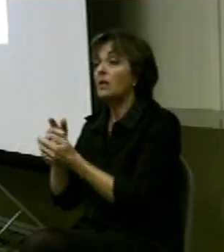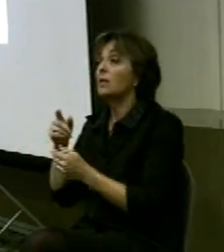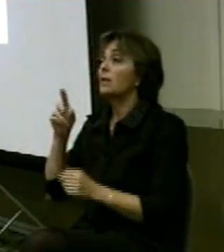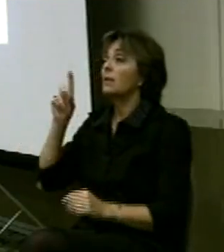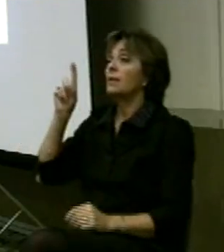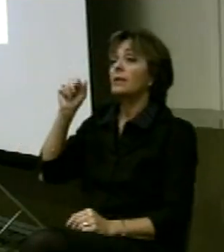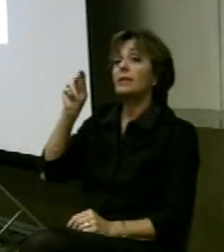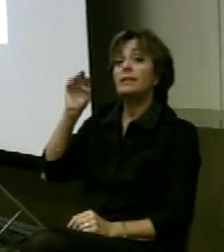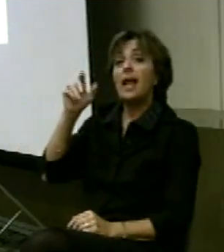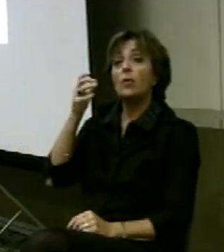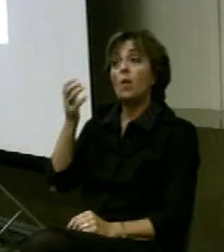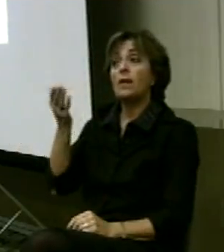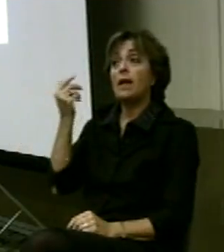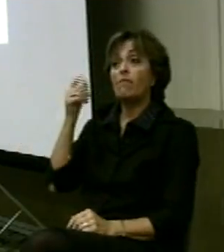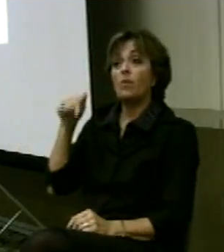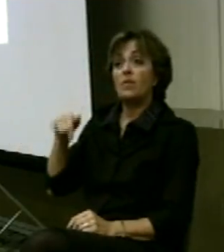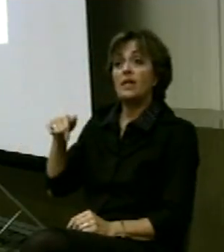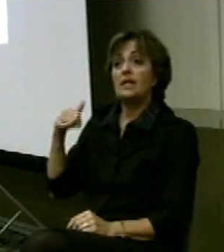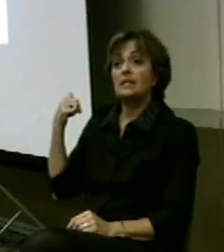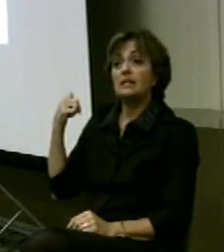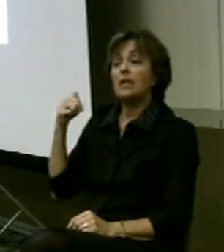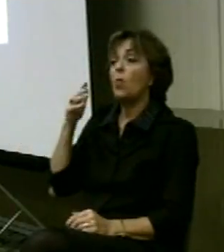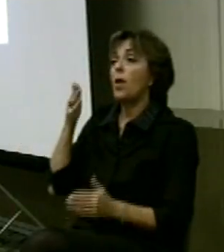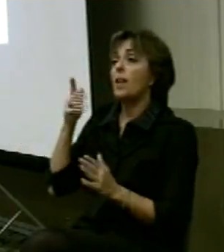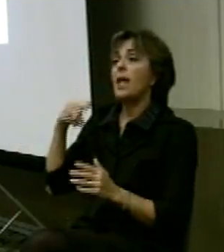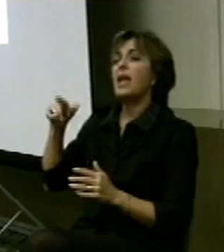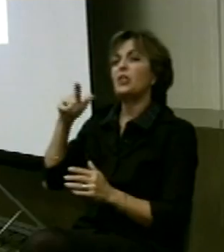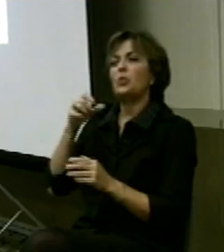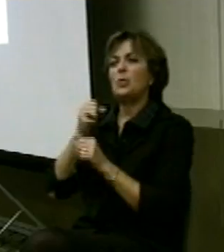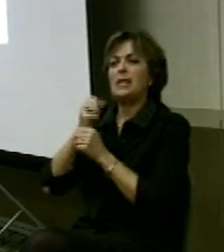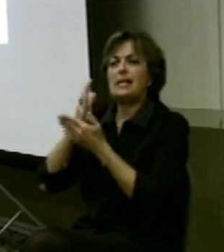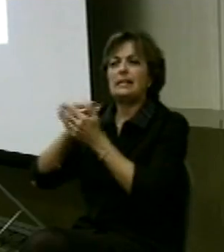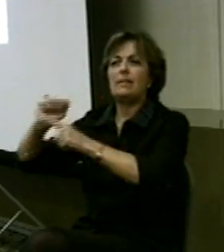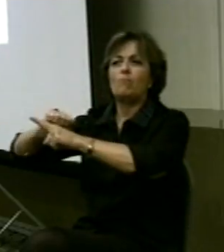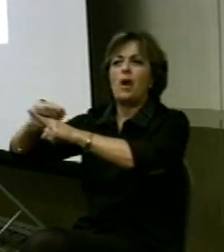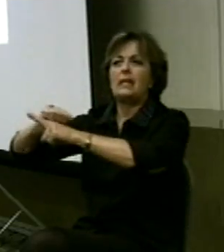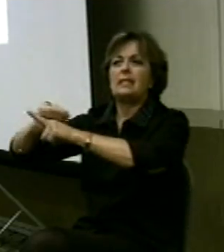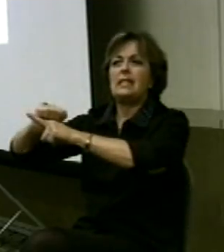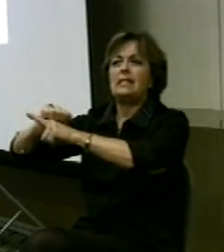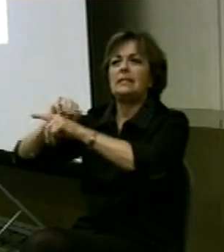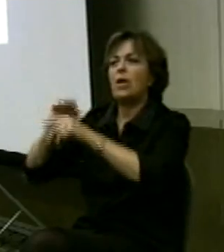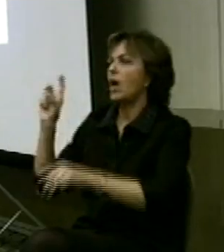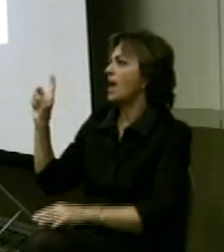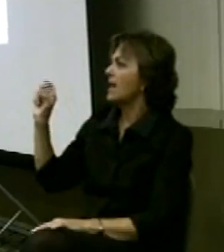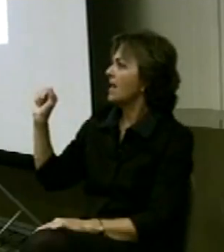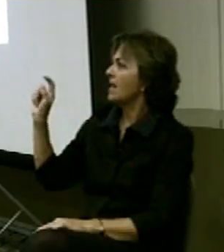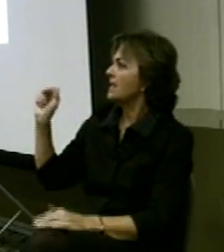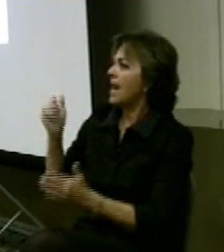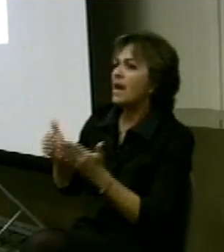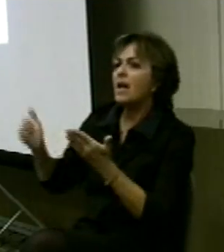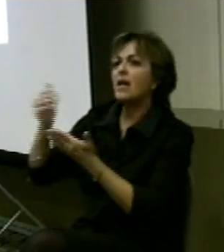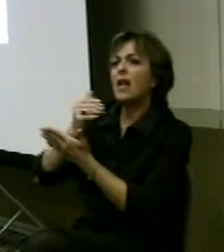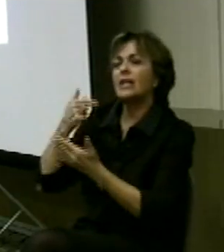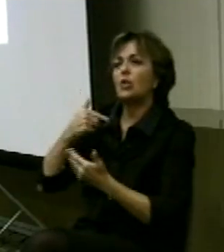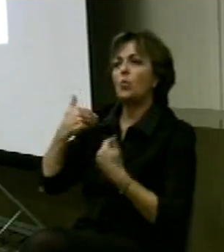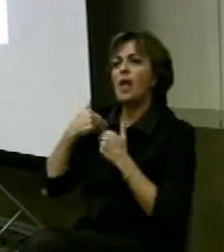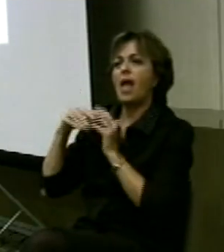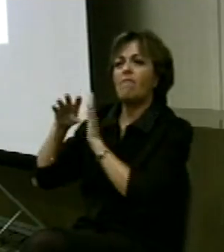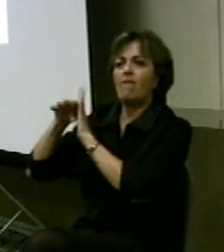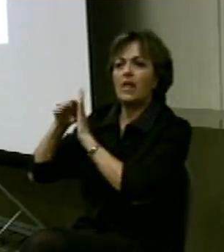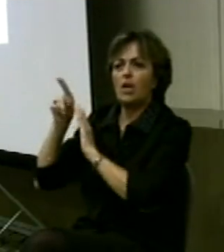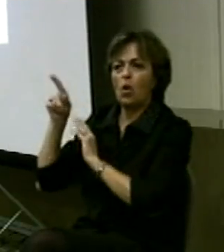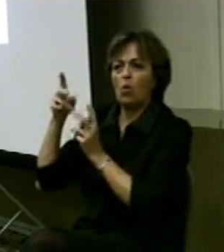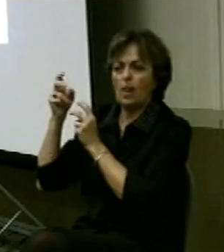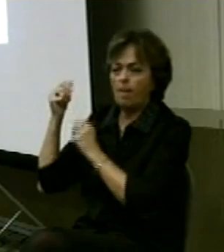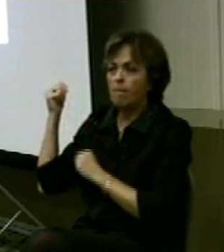want to come up here for this part? We're going to let you guys get a little practice on some data collection. So we have a video clip, and we're going to have